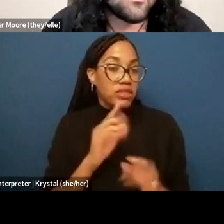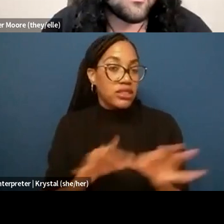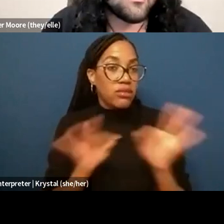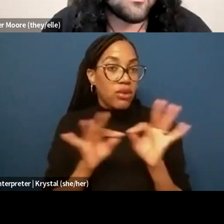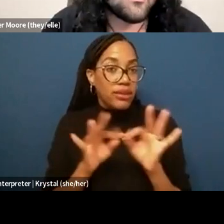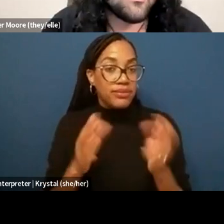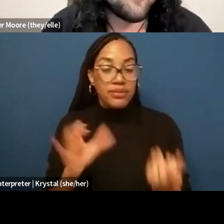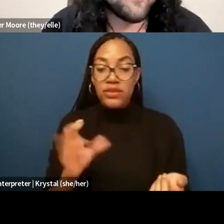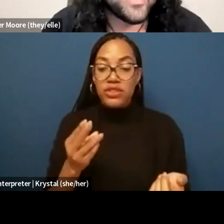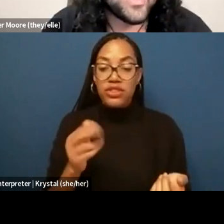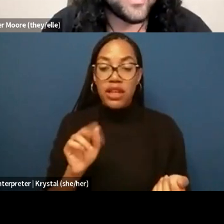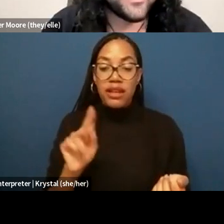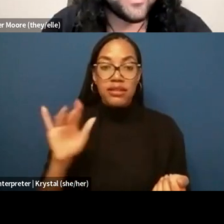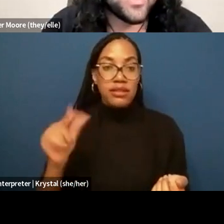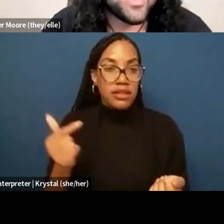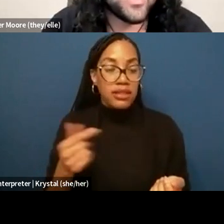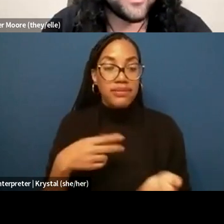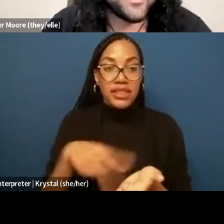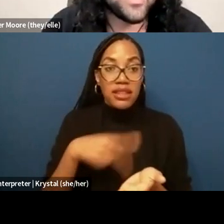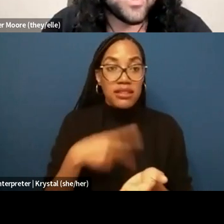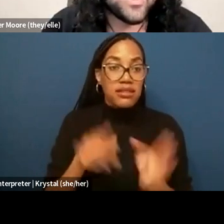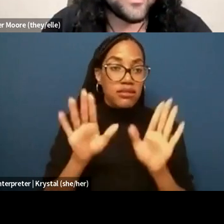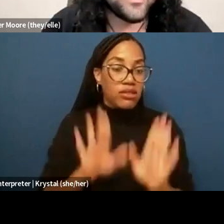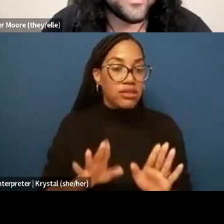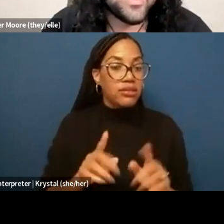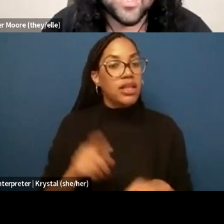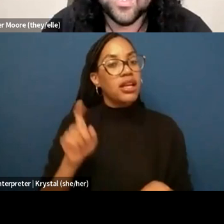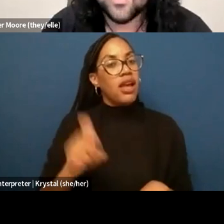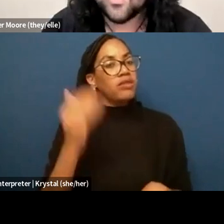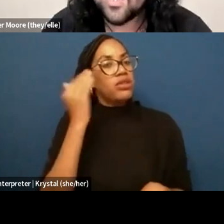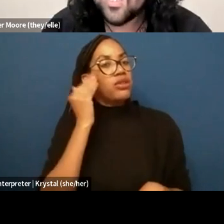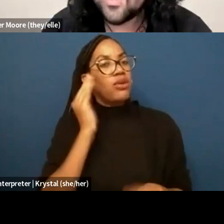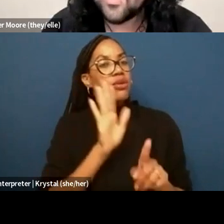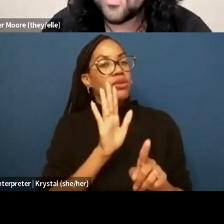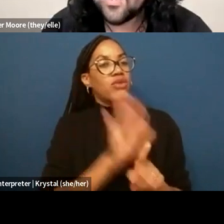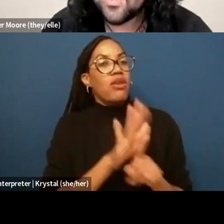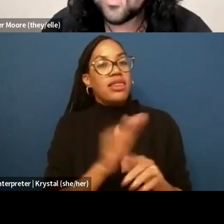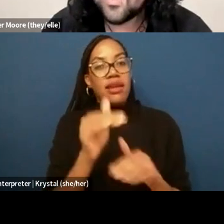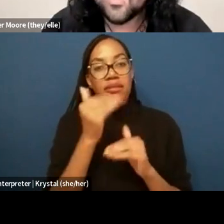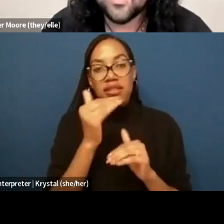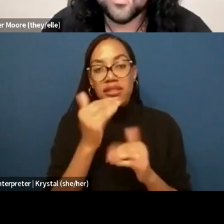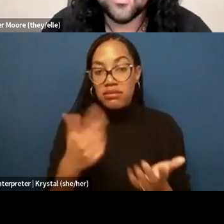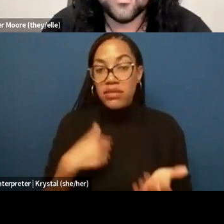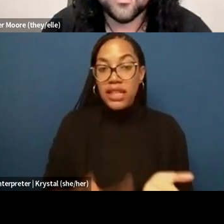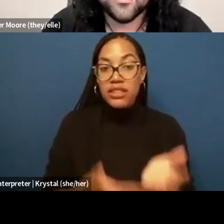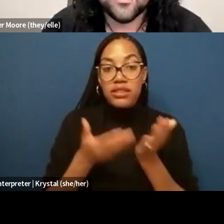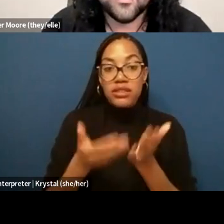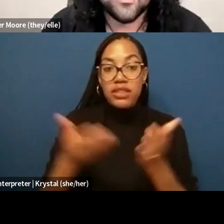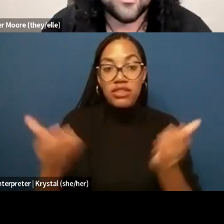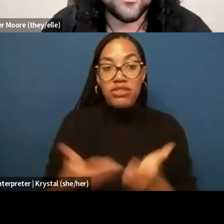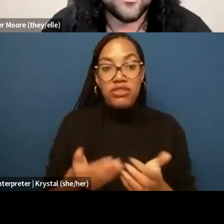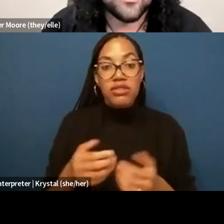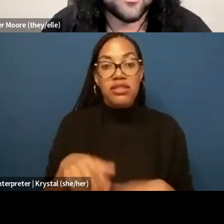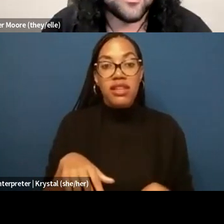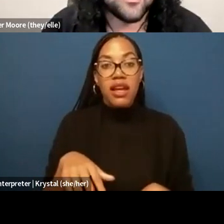spiritual baths. You got to know who your limits are. I introduced spiritual baths at my foundation. Instead, they got a vibration